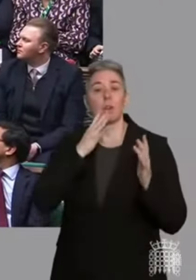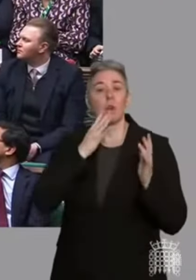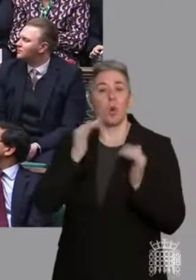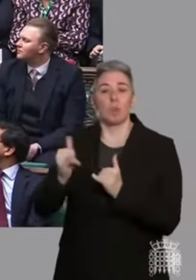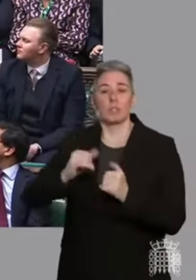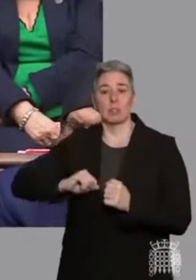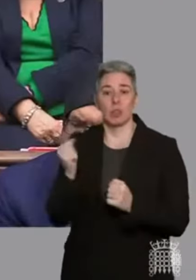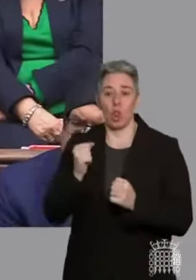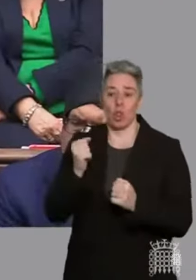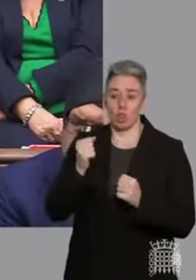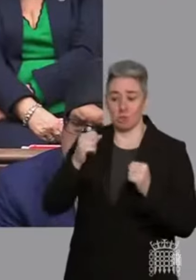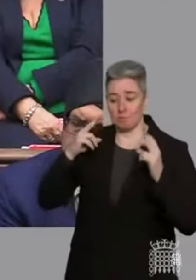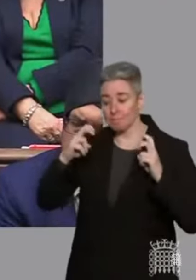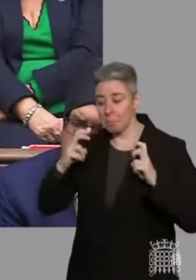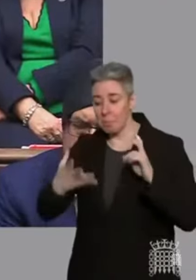Scotland.